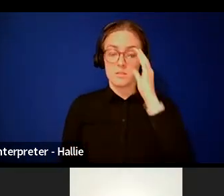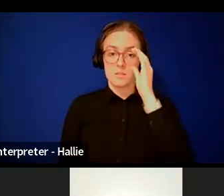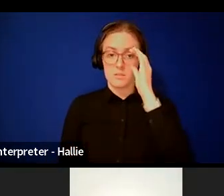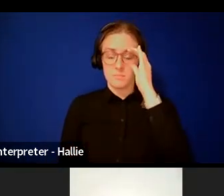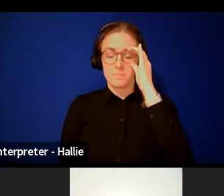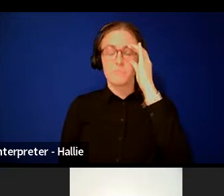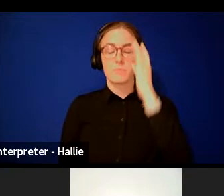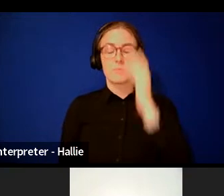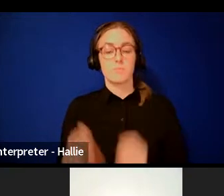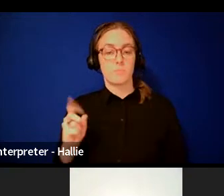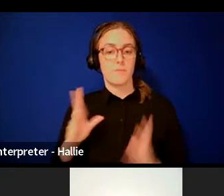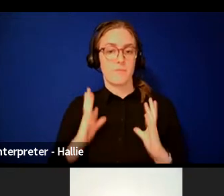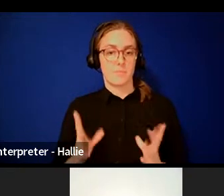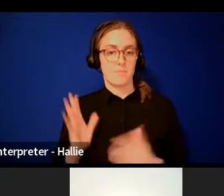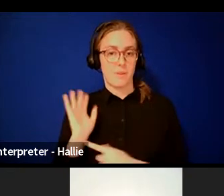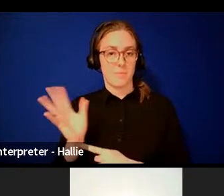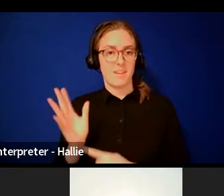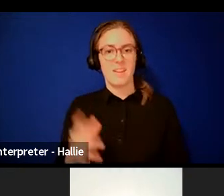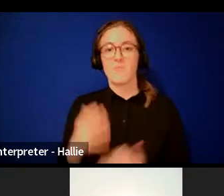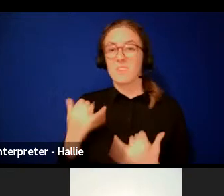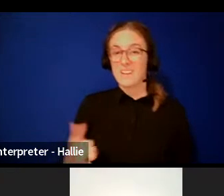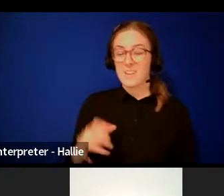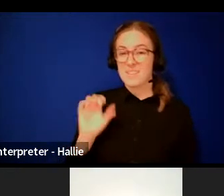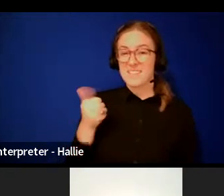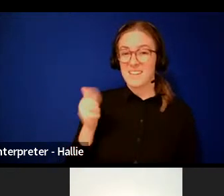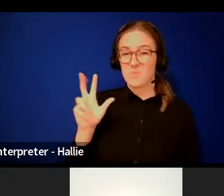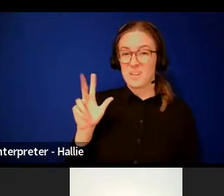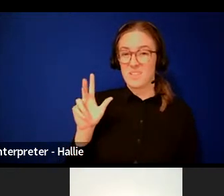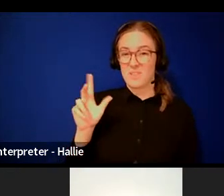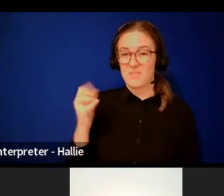We'll give you those 5 minutes instead It's of having you wait for a 10:23 week. p.m.